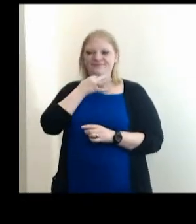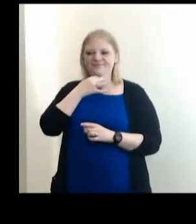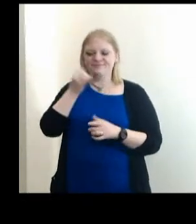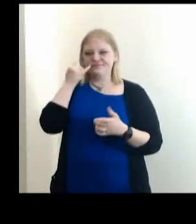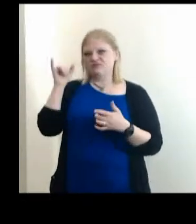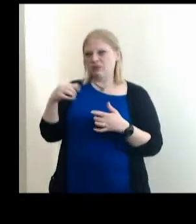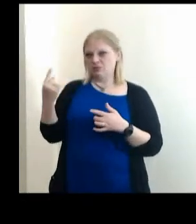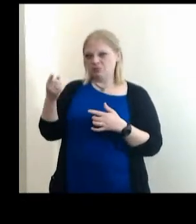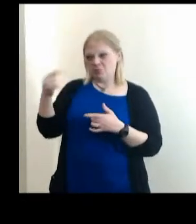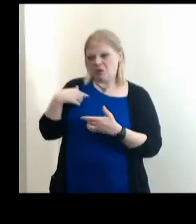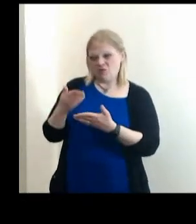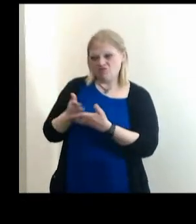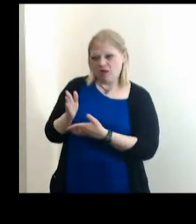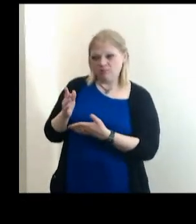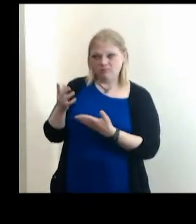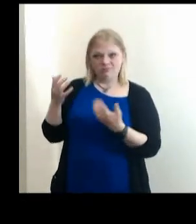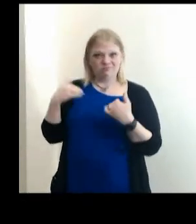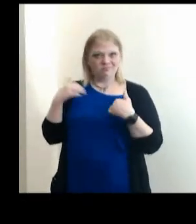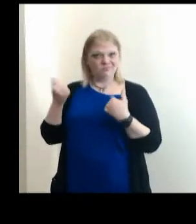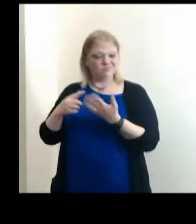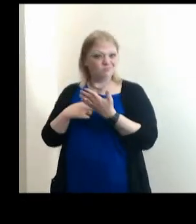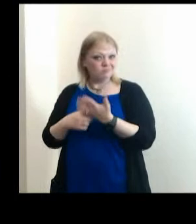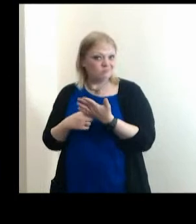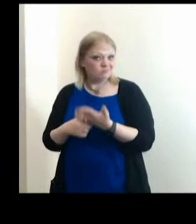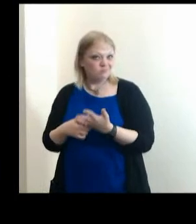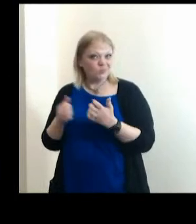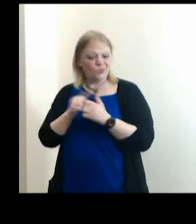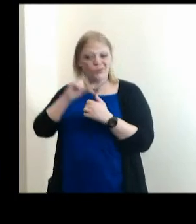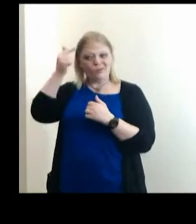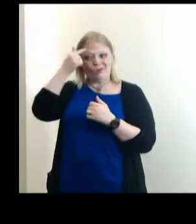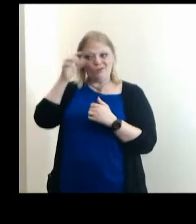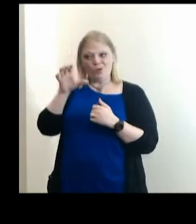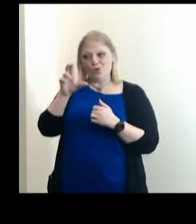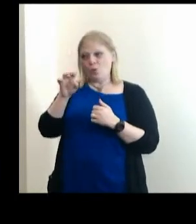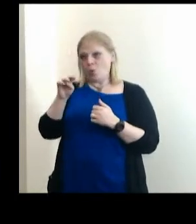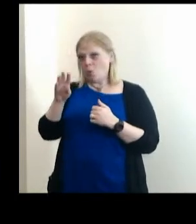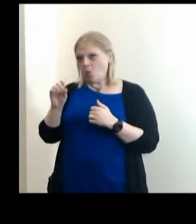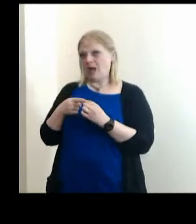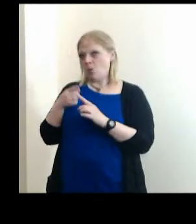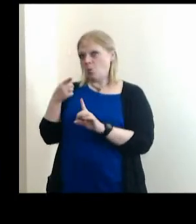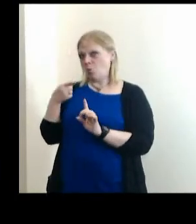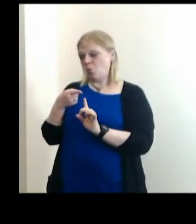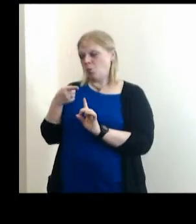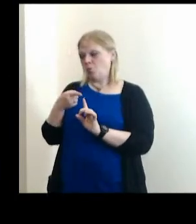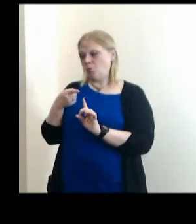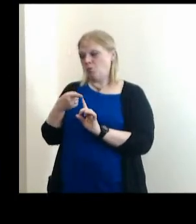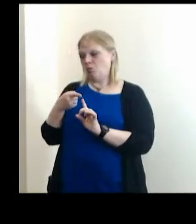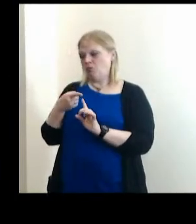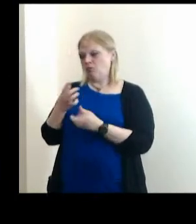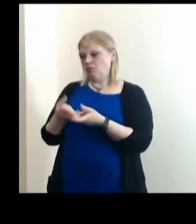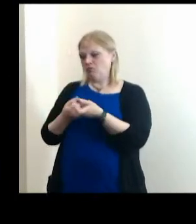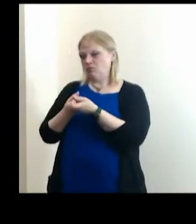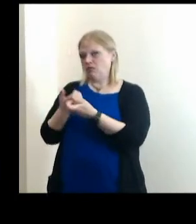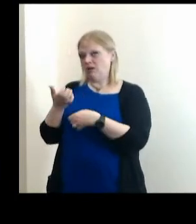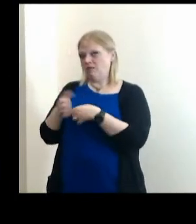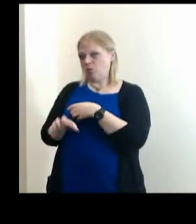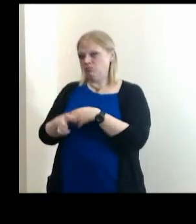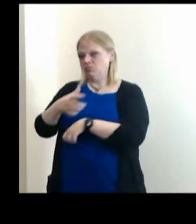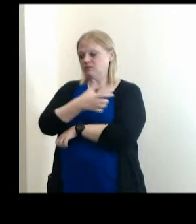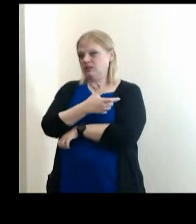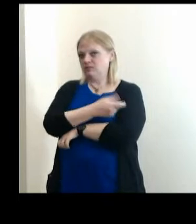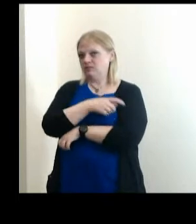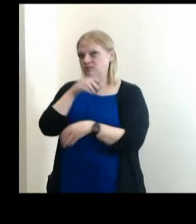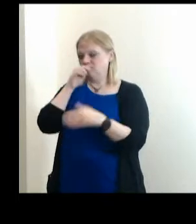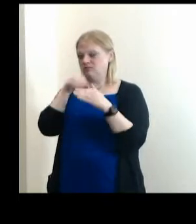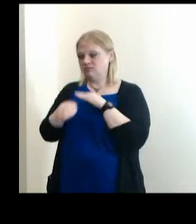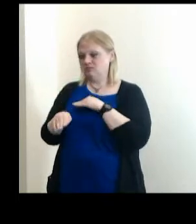something you had the right to do. Have you had any talks with Governor Cuomo or the state in general enforcing vaccines to get